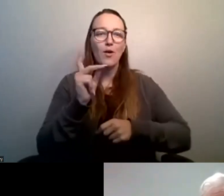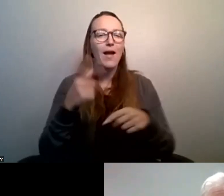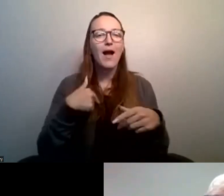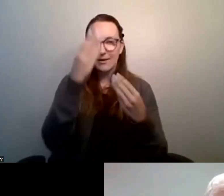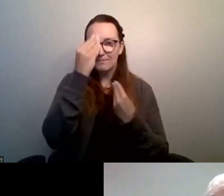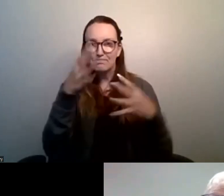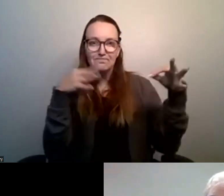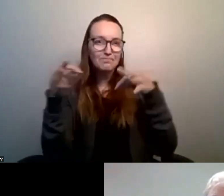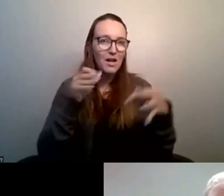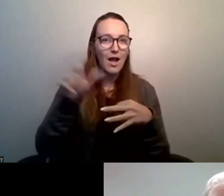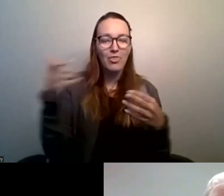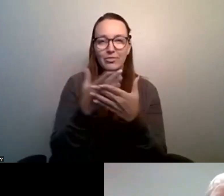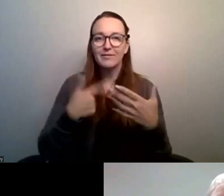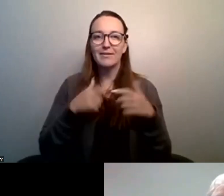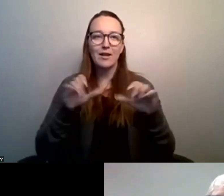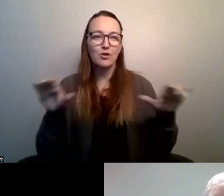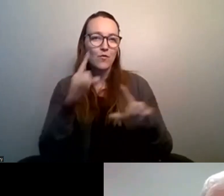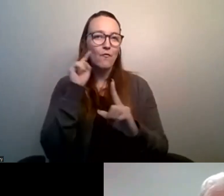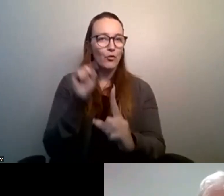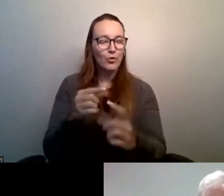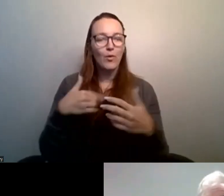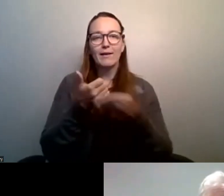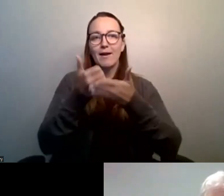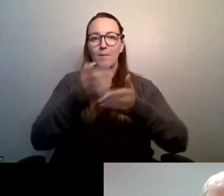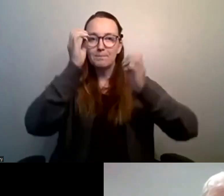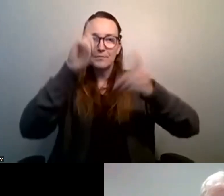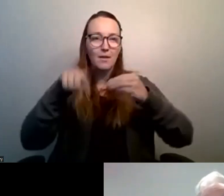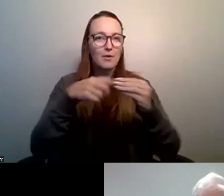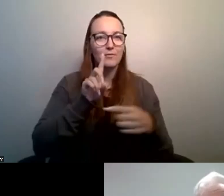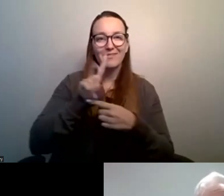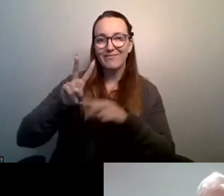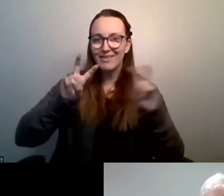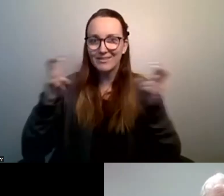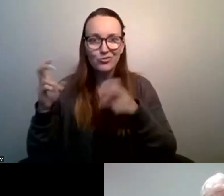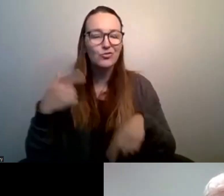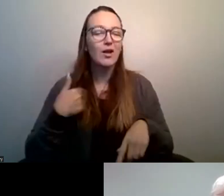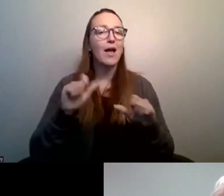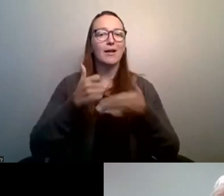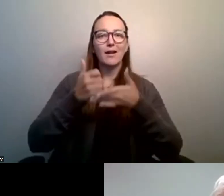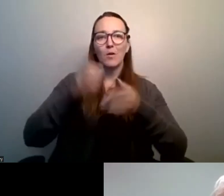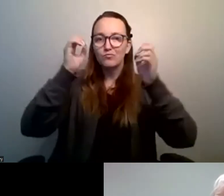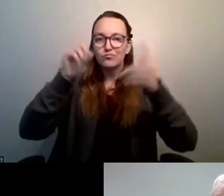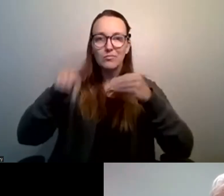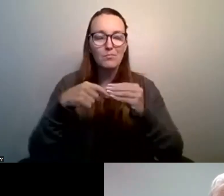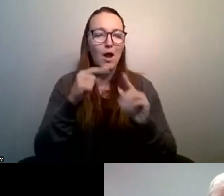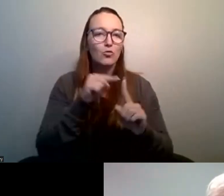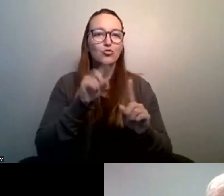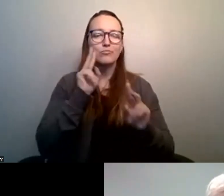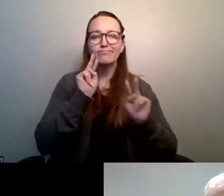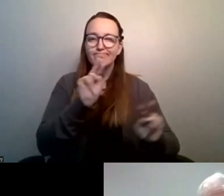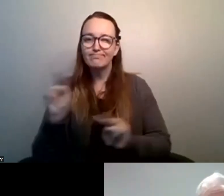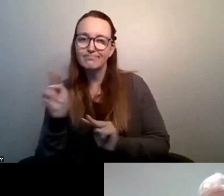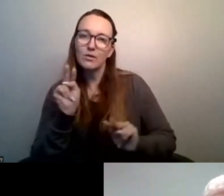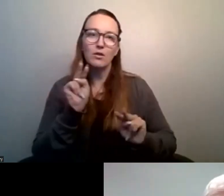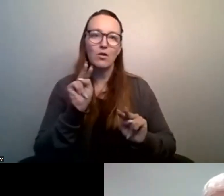for you, help educate you on domestic violence issues, help educate you on how to be on the lookout for those things.